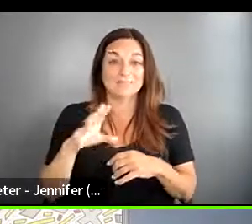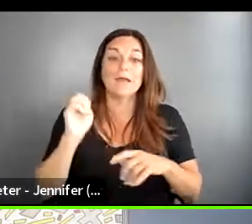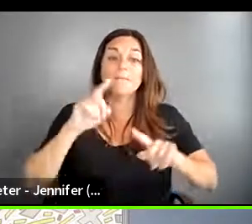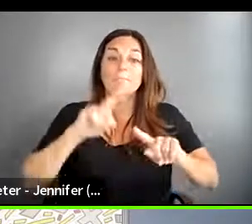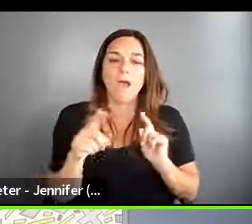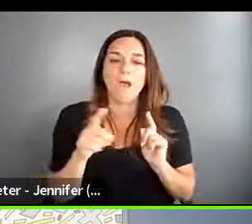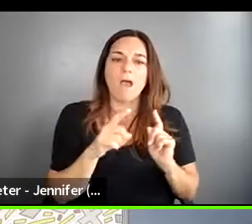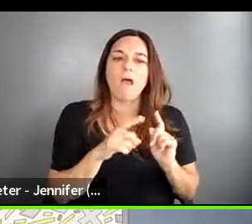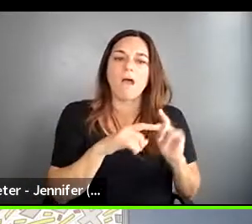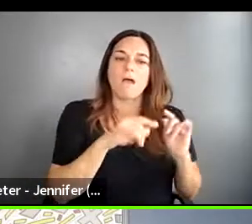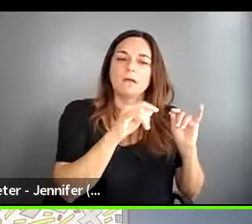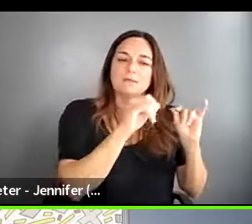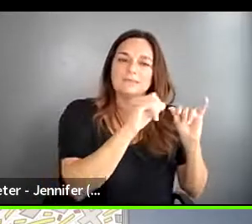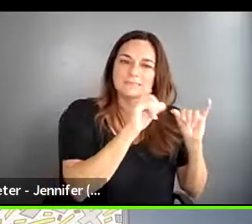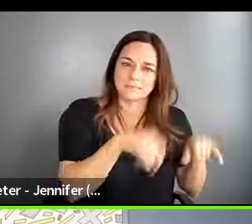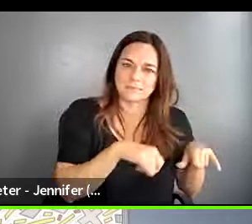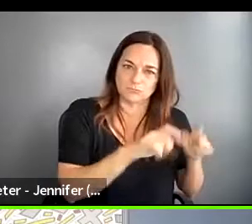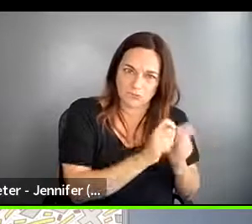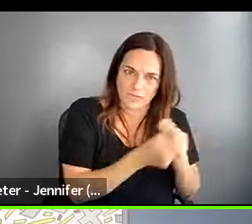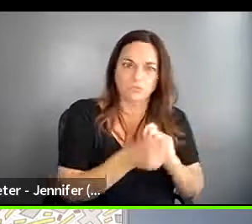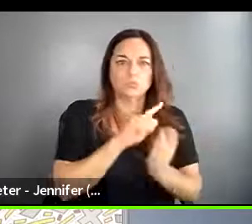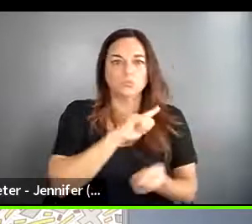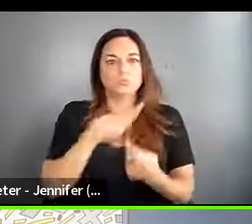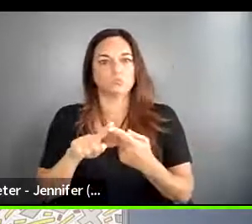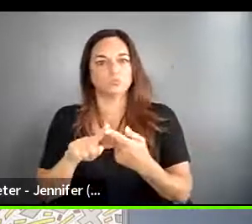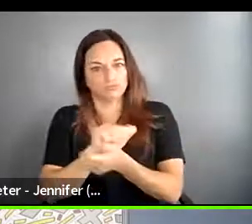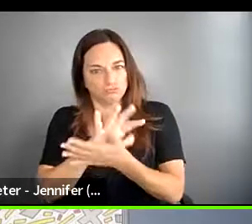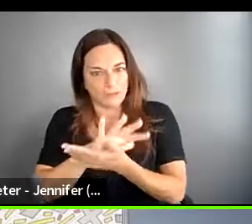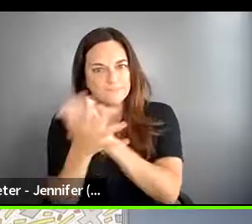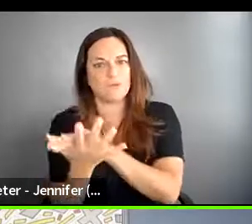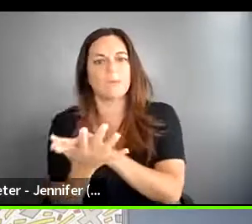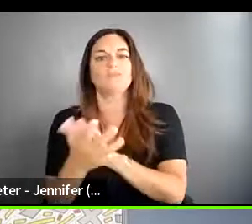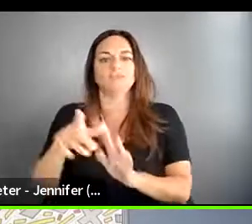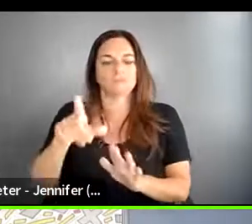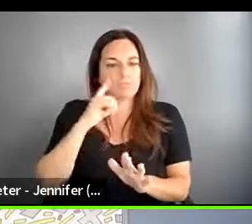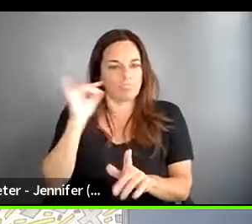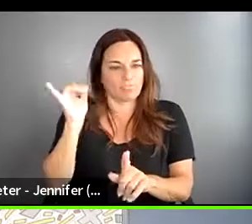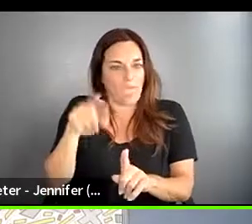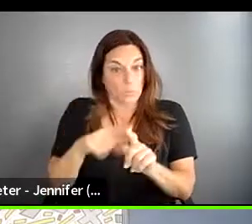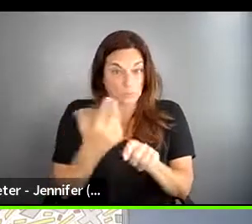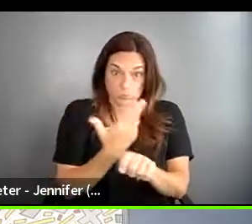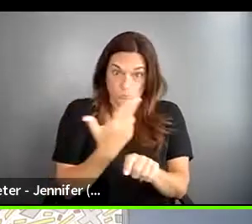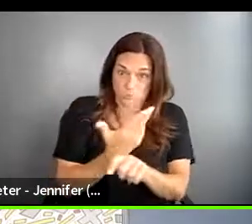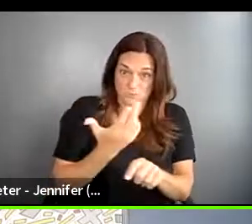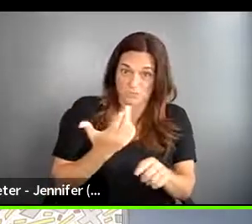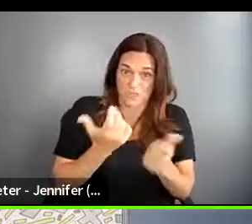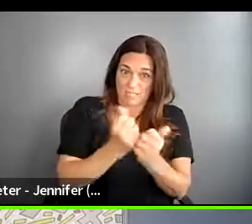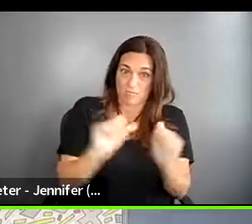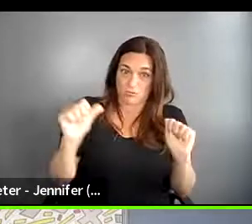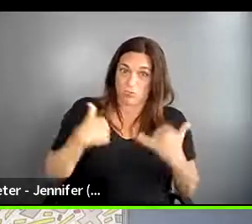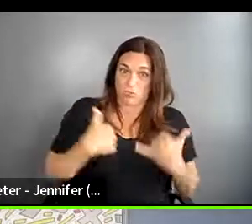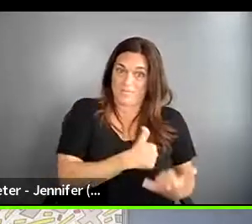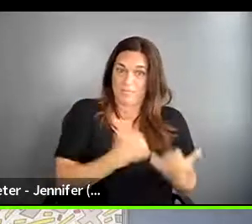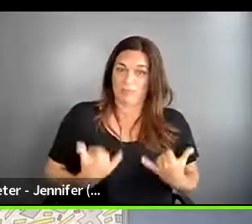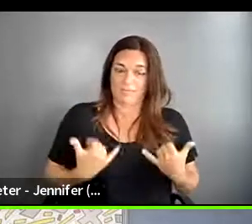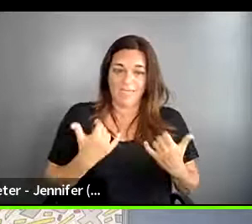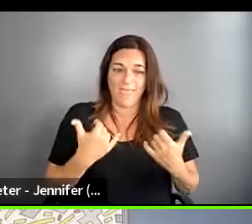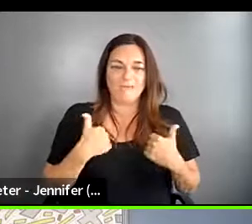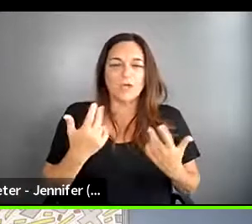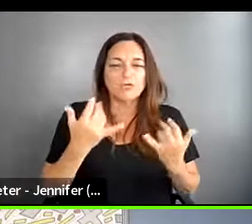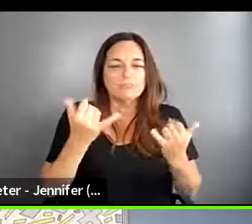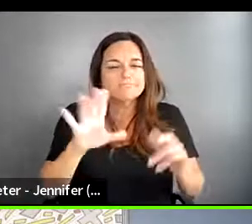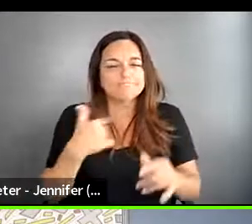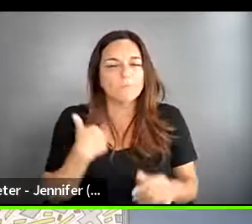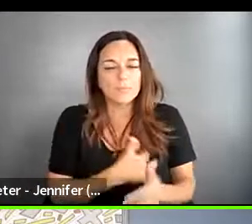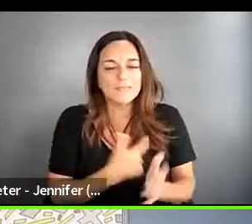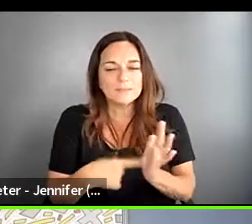systems change to systems transformation and utilizing the relationships that we have currently. I think sometimes we get stuck in these